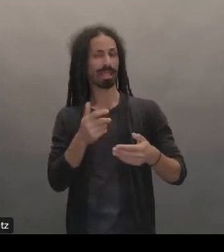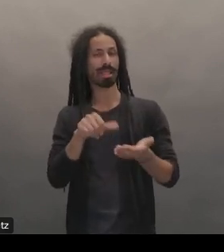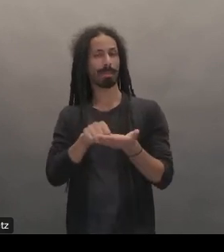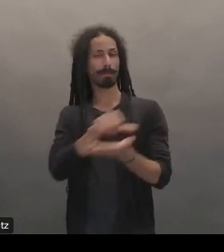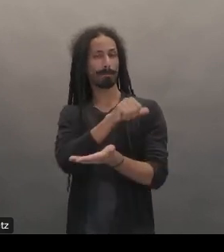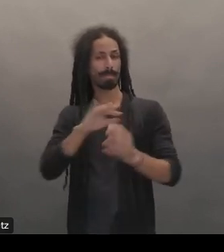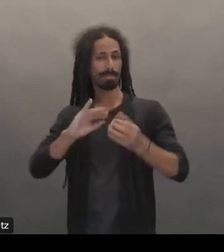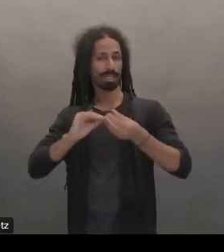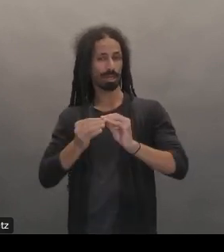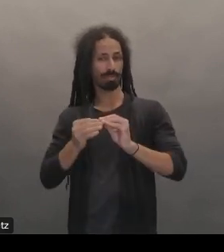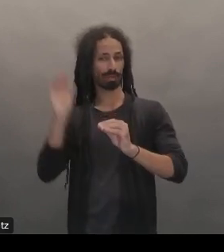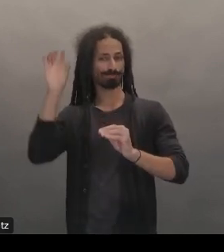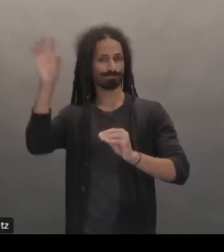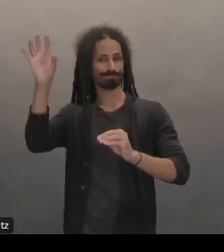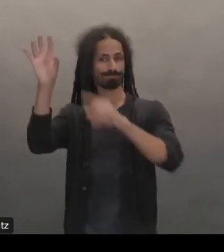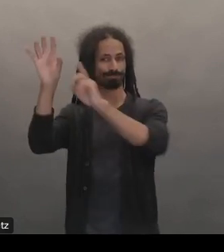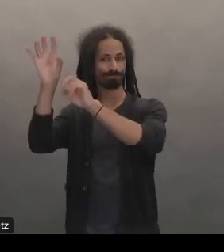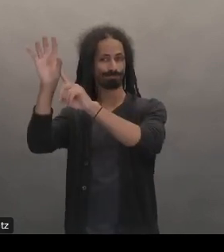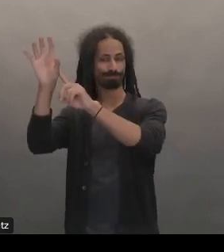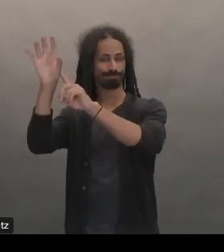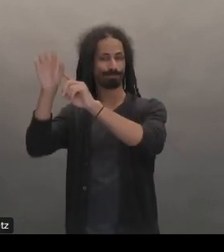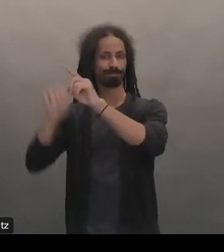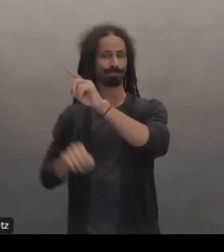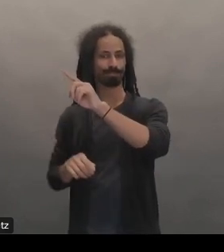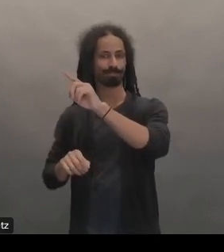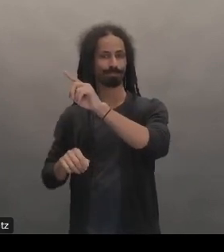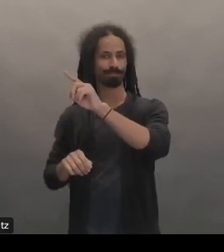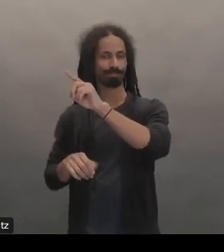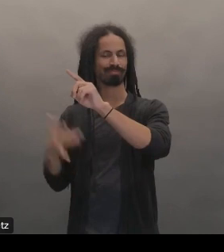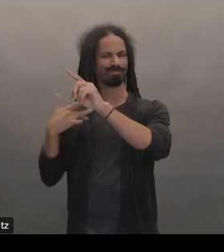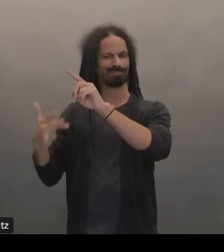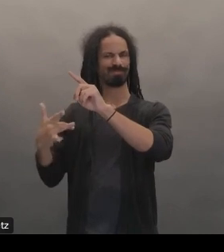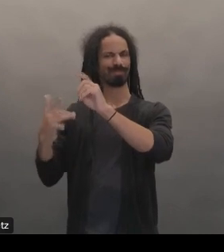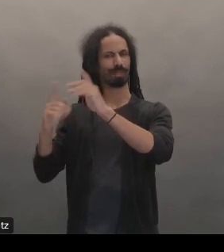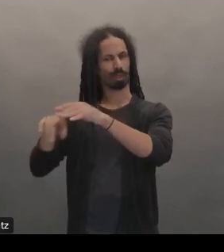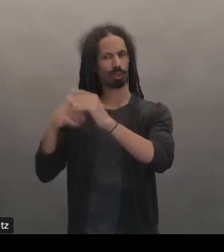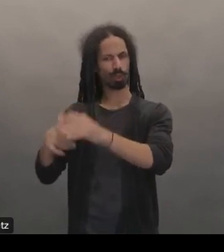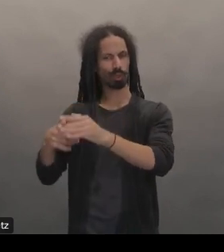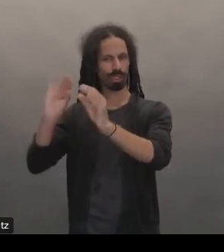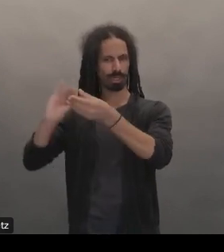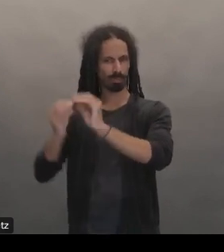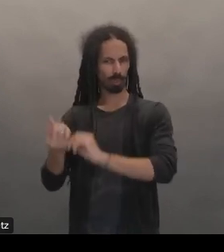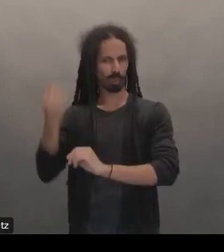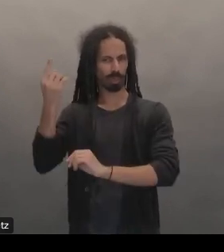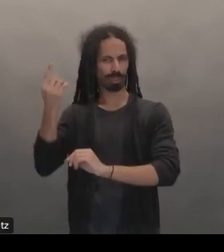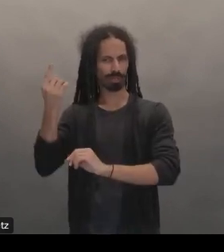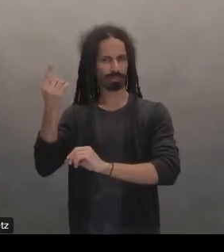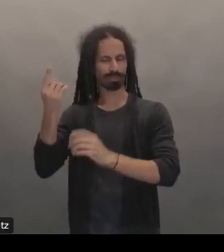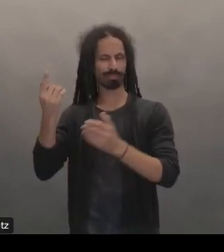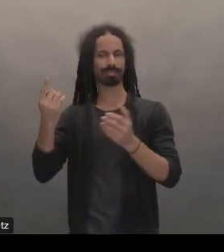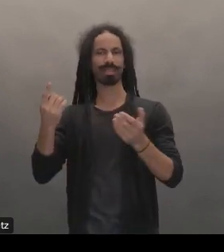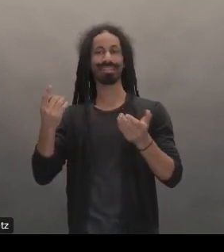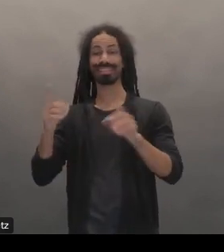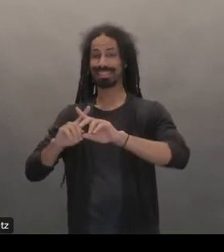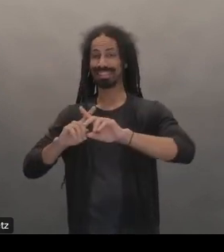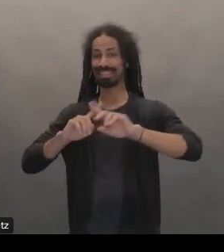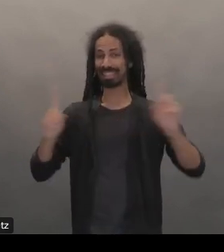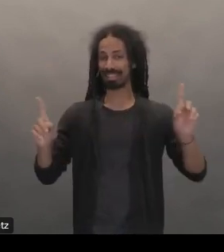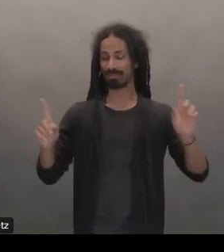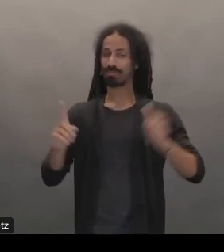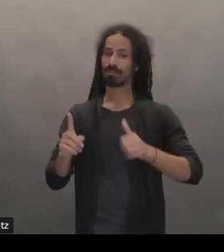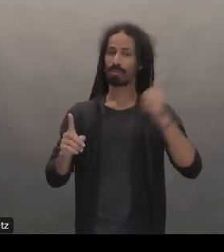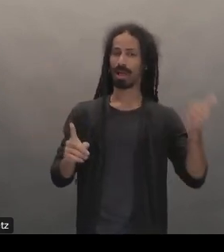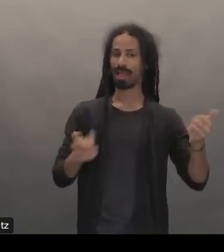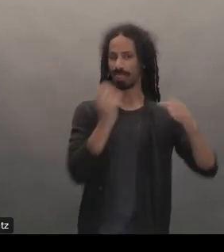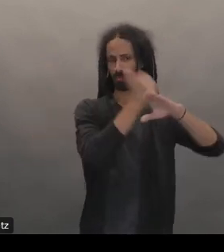numbers begin in APA documents. Page numbers begin on the first page of the document. That's different for different types of